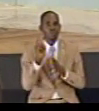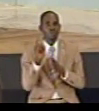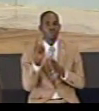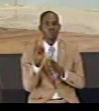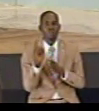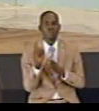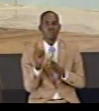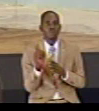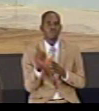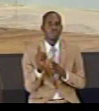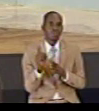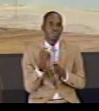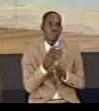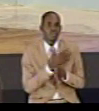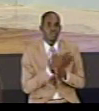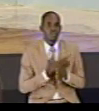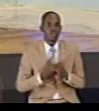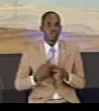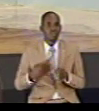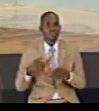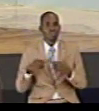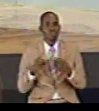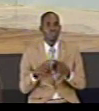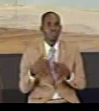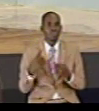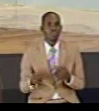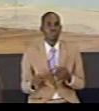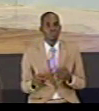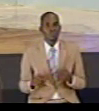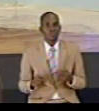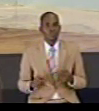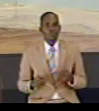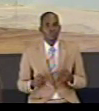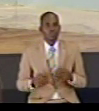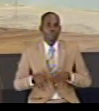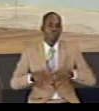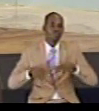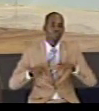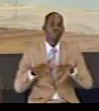looked unto the multitude, and behold,